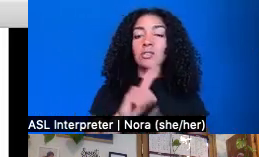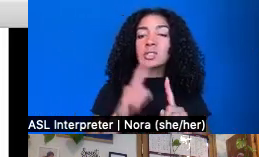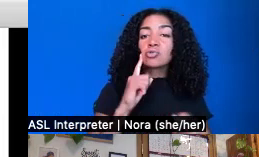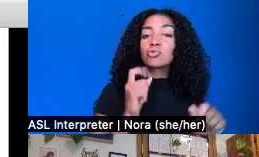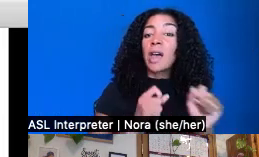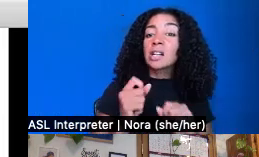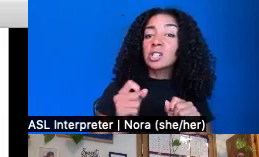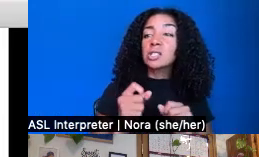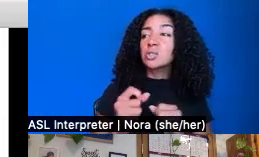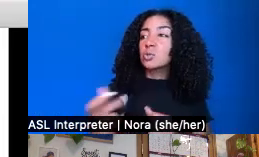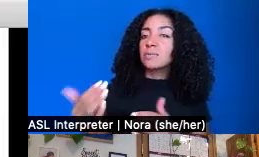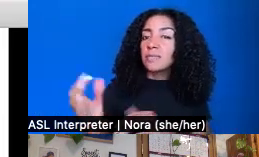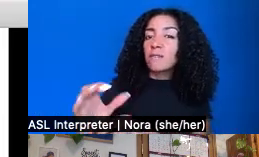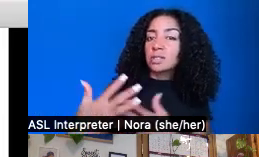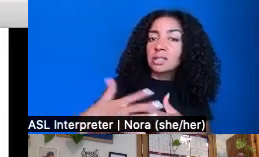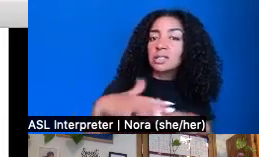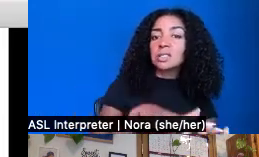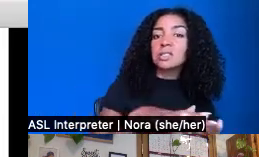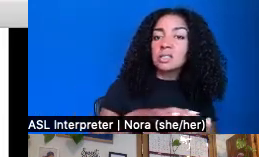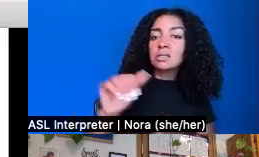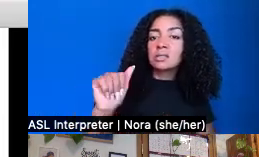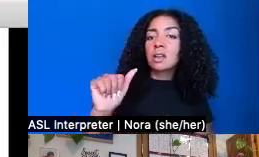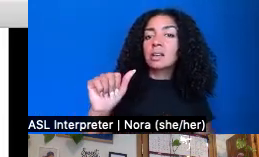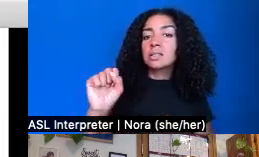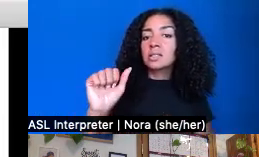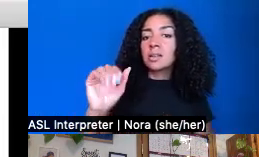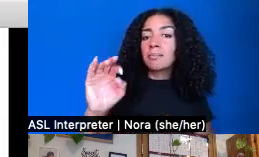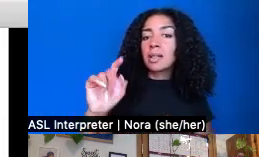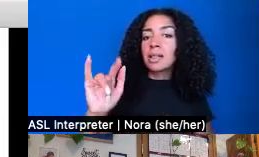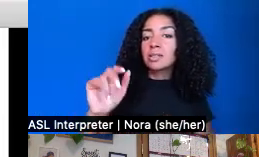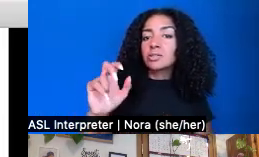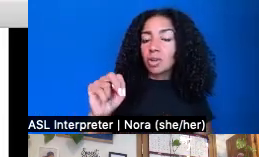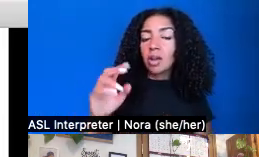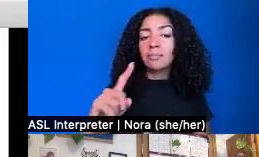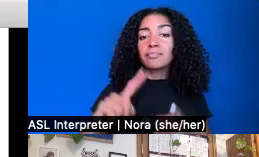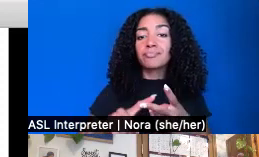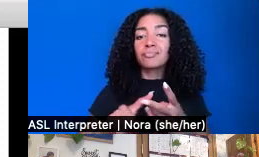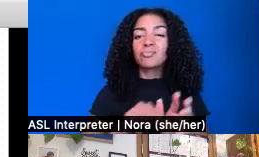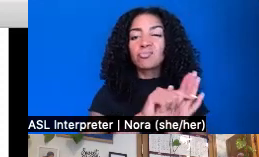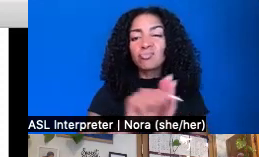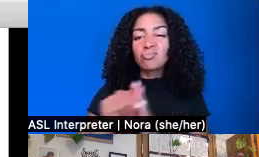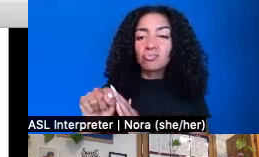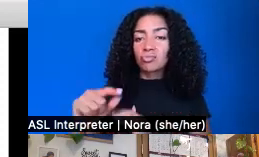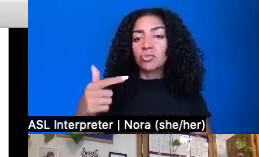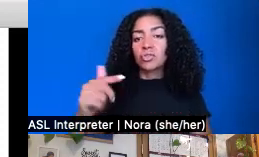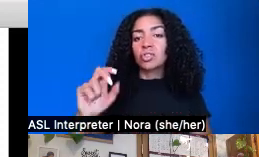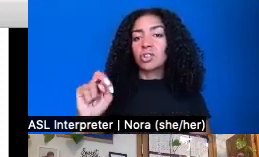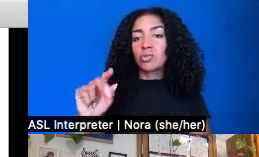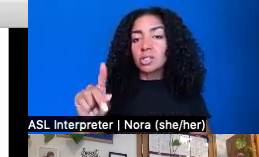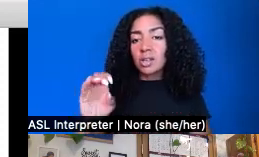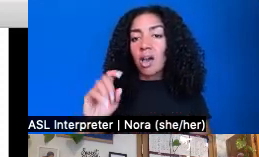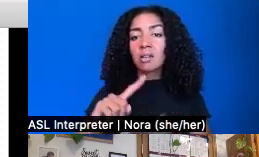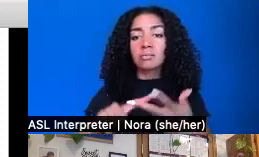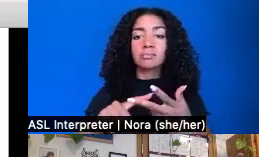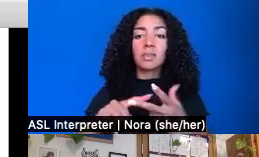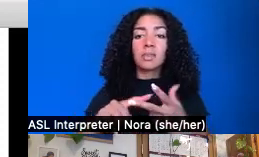of genocide, colonialism. That's just the first part of the day, right? And the second